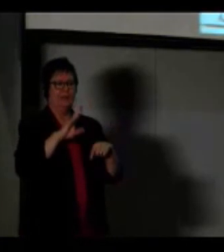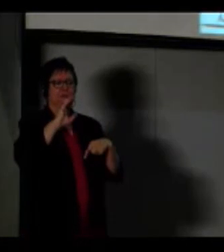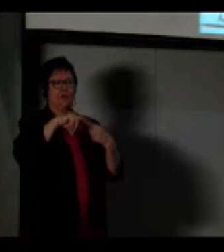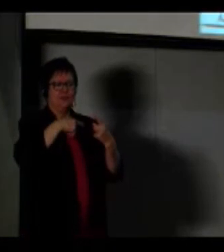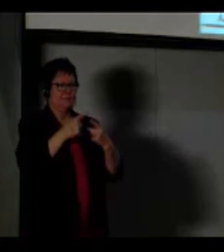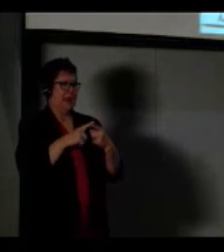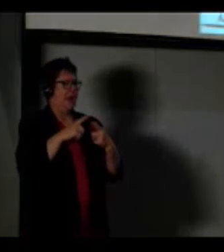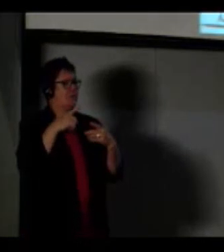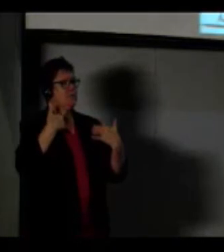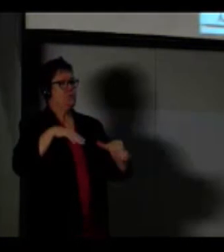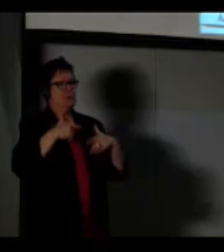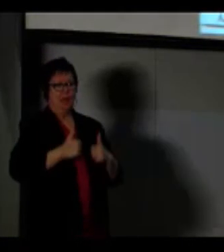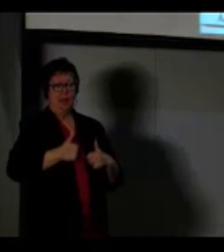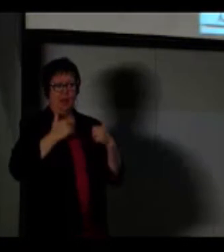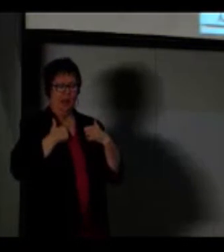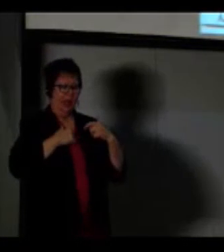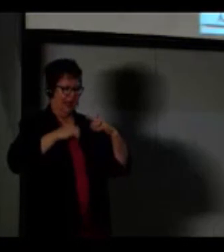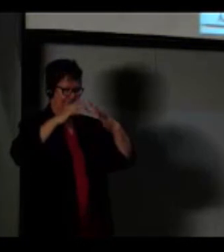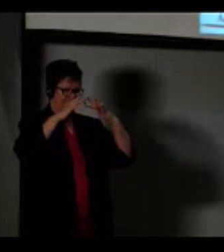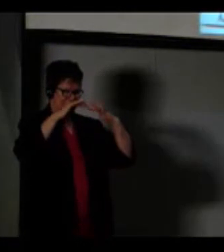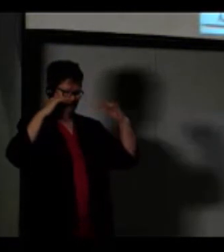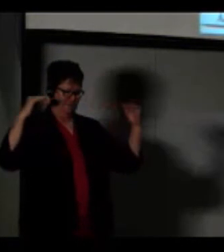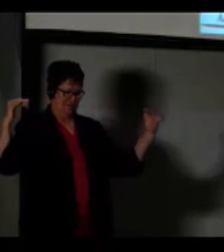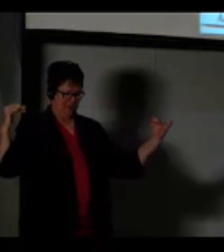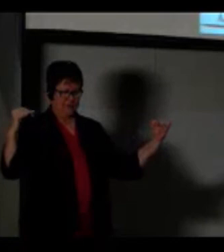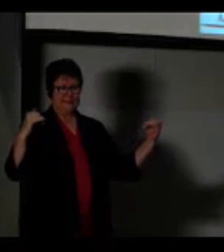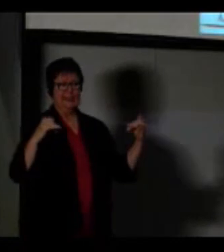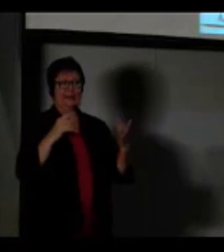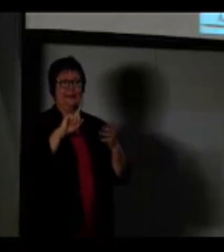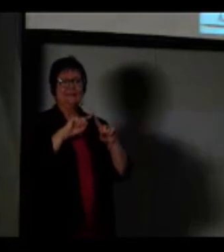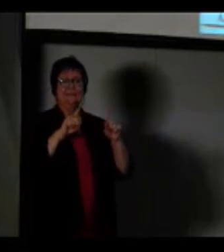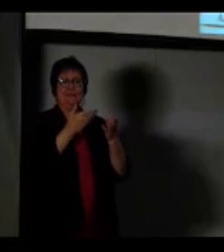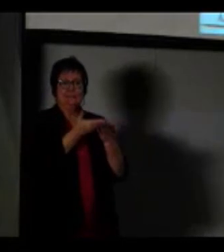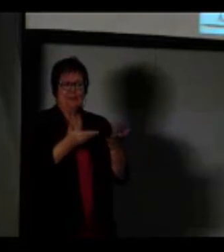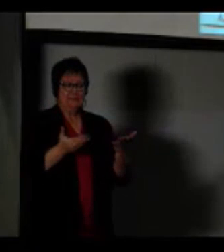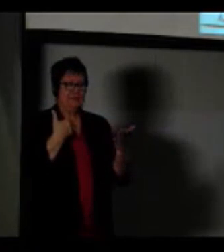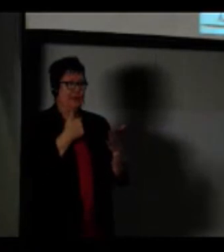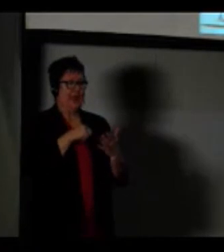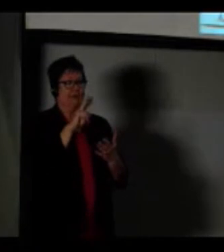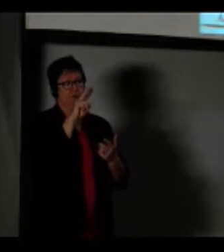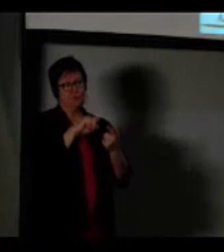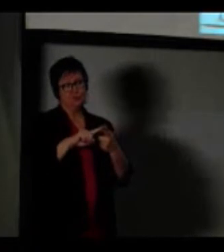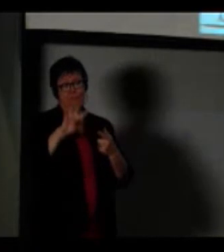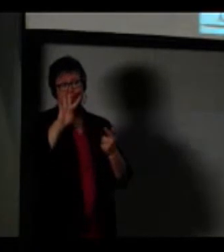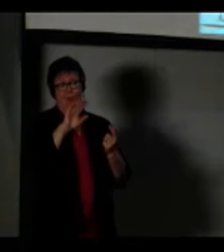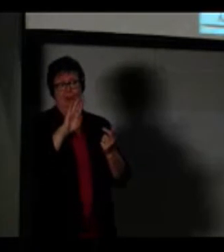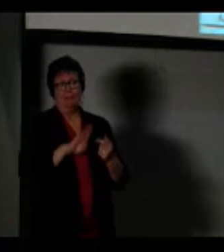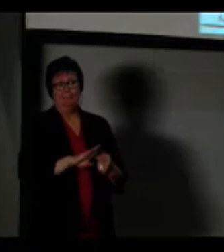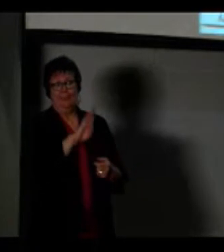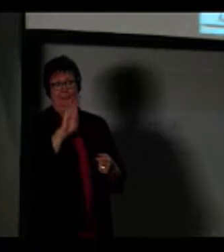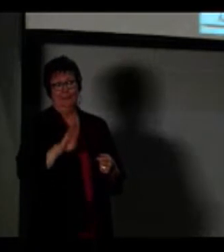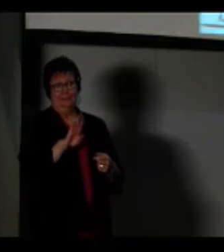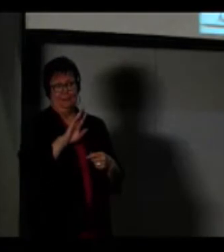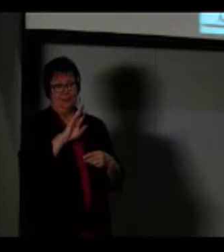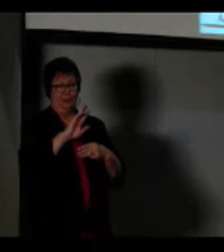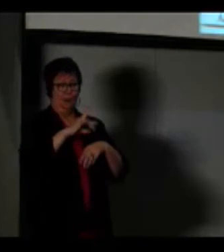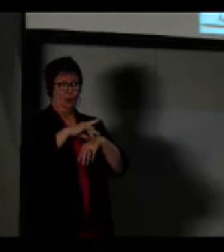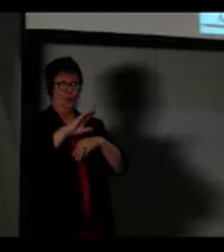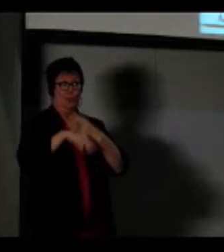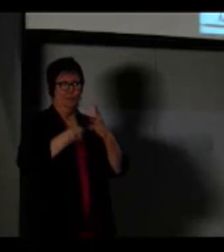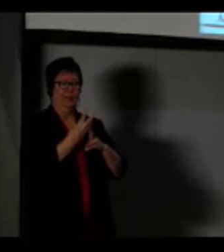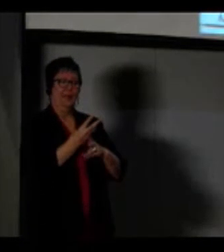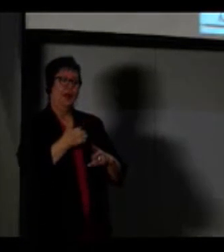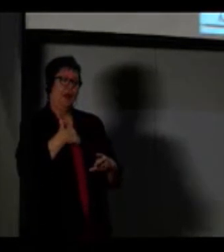specimen collections, the 2 to 4 billion that are available globally that Ian mentioned. And what I like to think is that the BHL has really provided